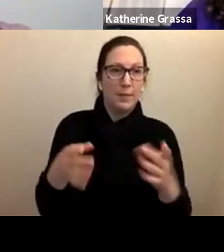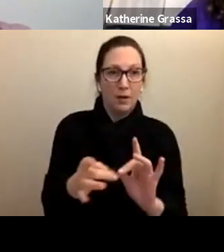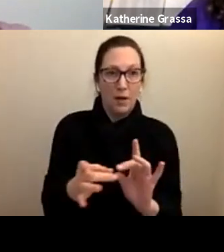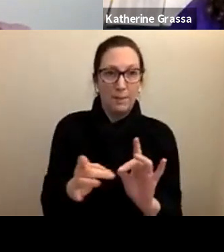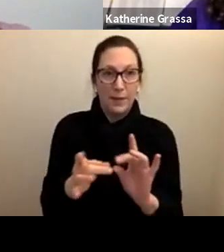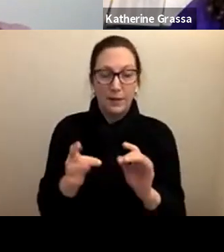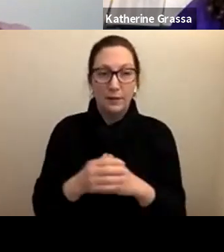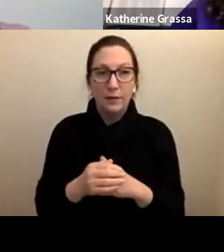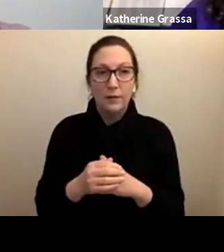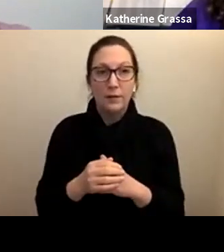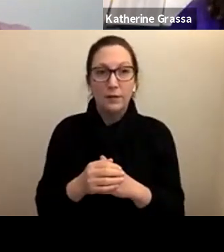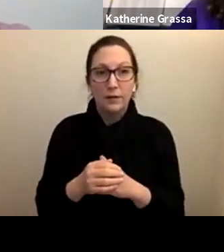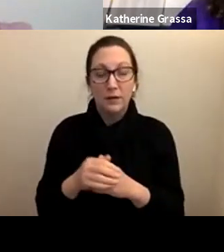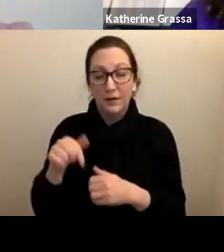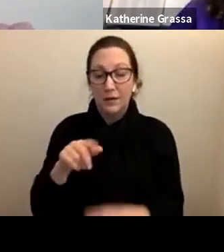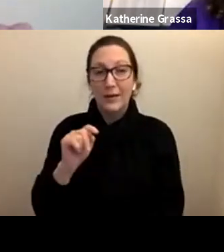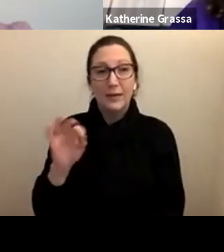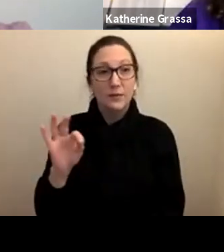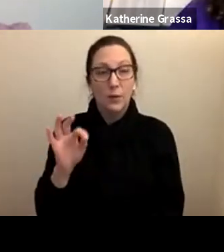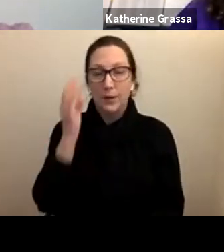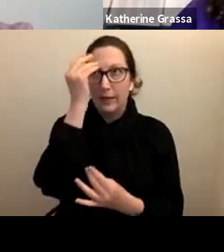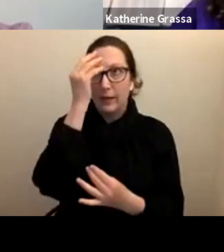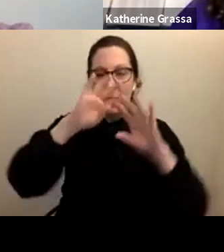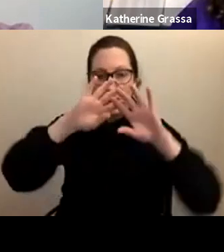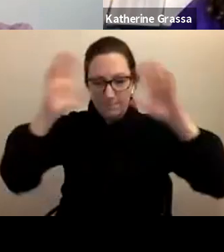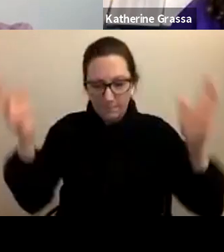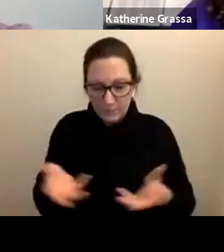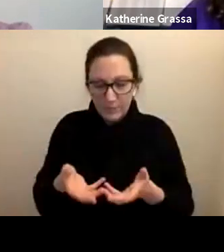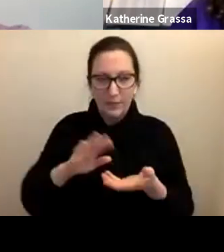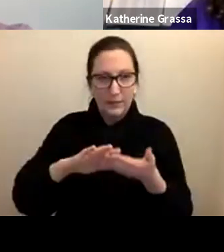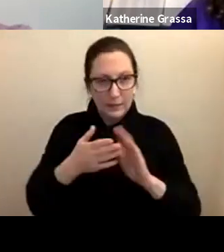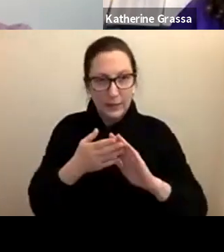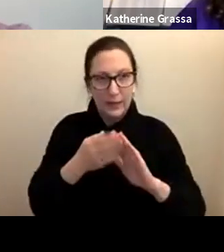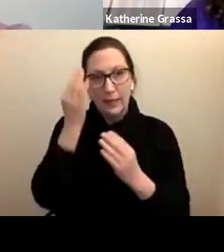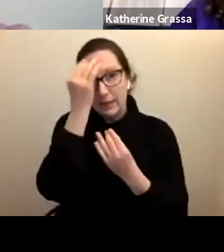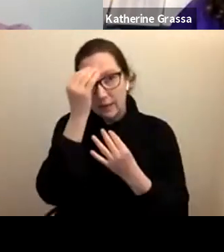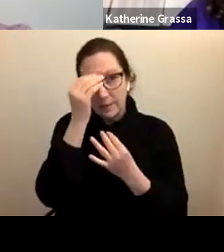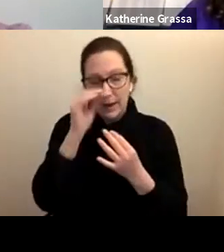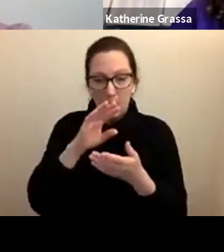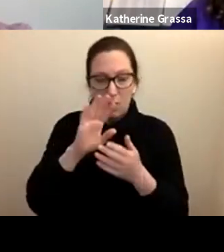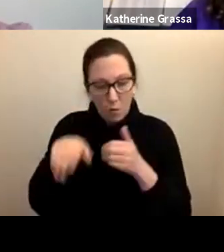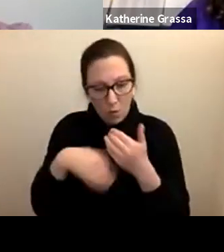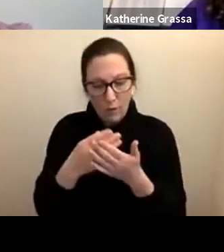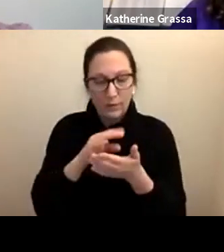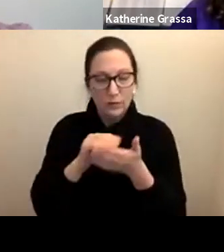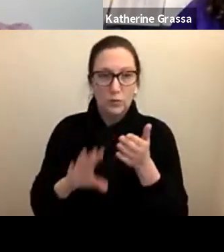we are tasked, thinking about the city as a whole, thinking about students in totality, thinking